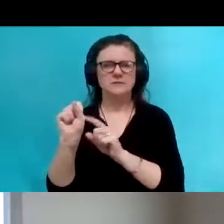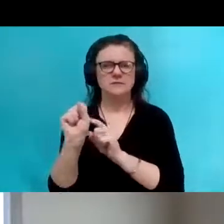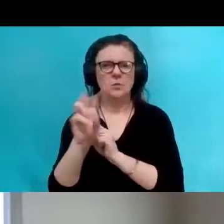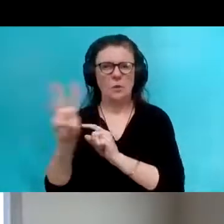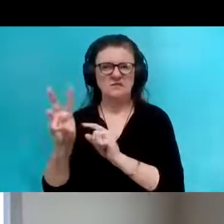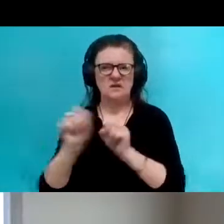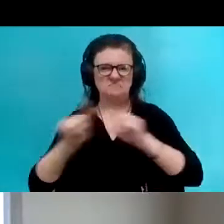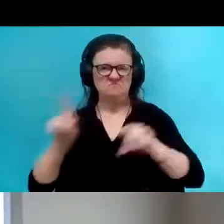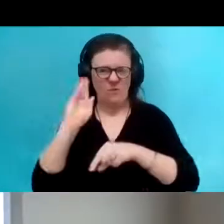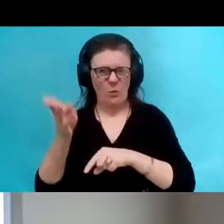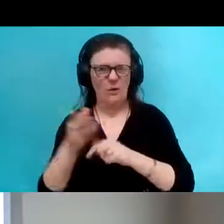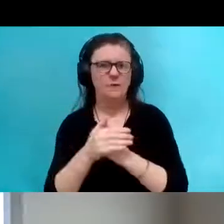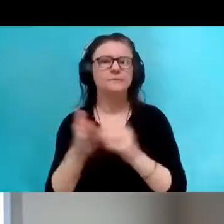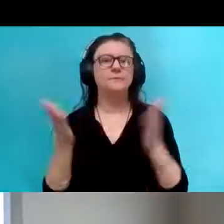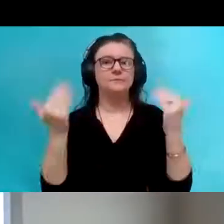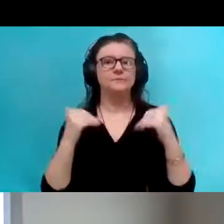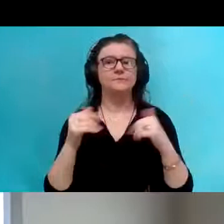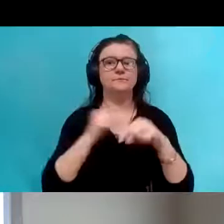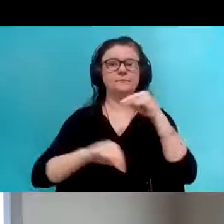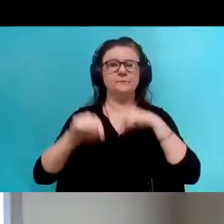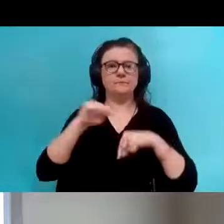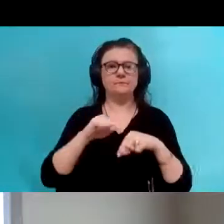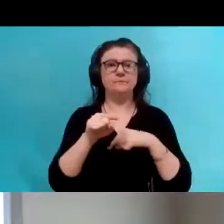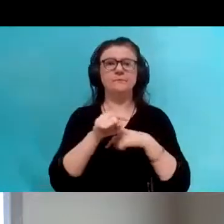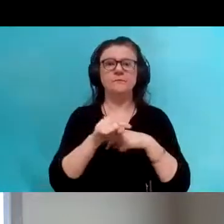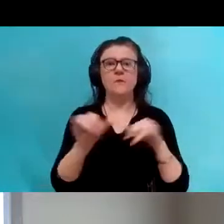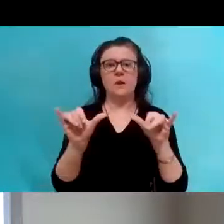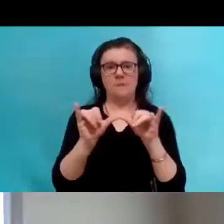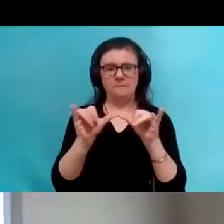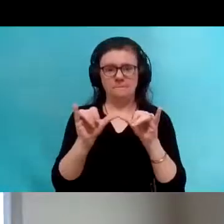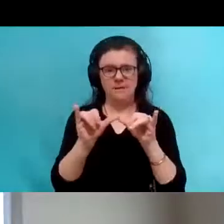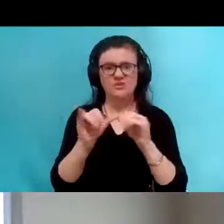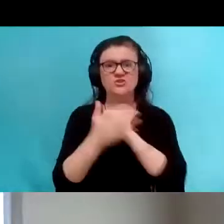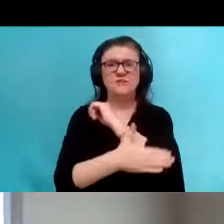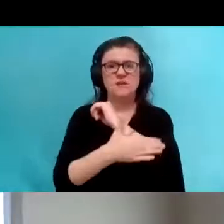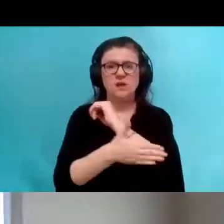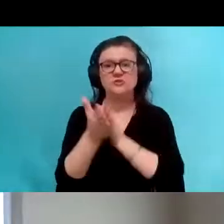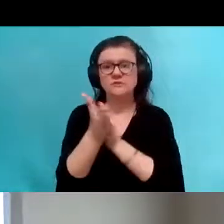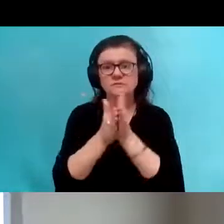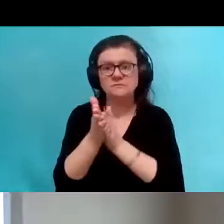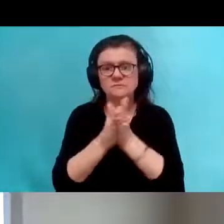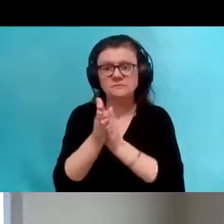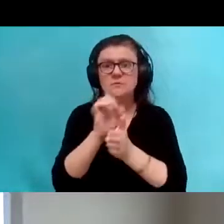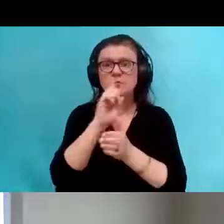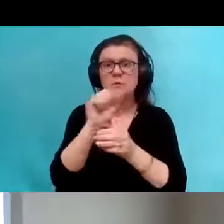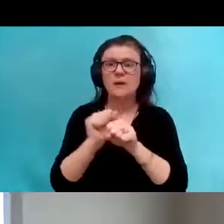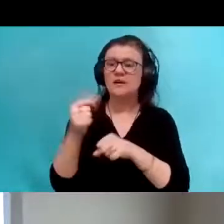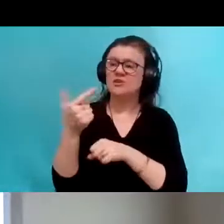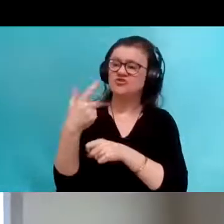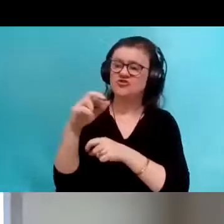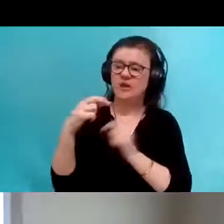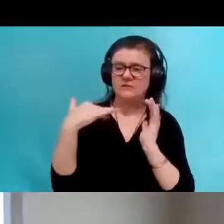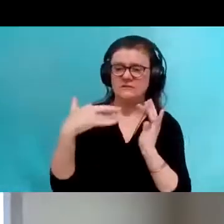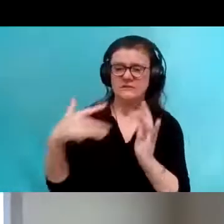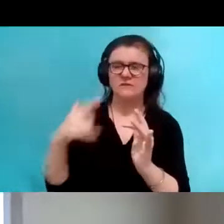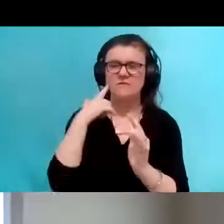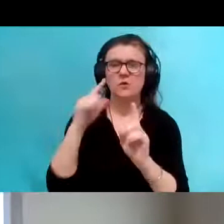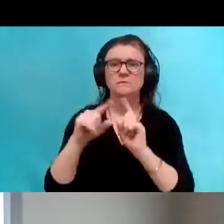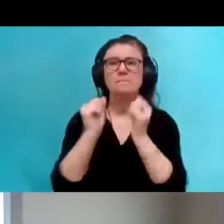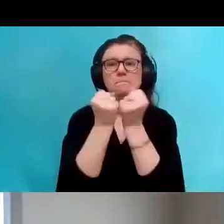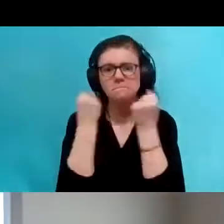toolkit, just to come back to it, measures, showcases country-led initiatives to produce gender statistics with multiple